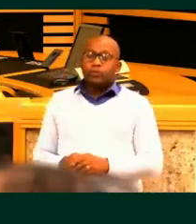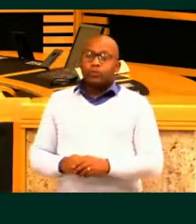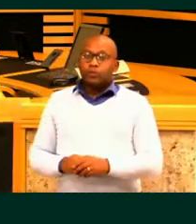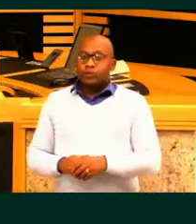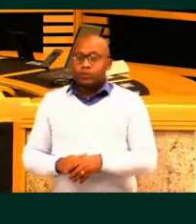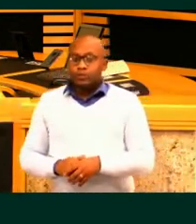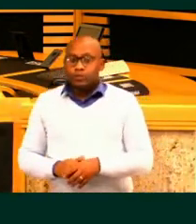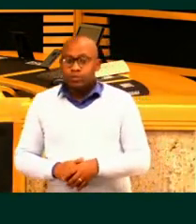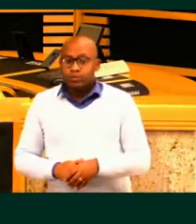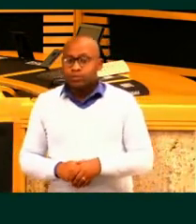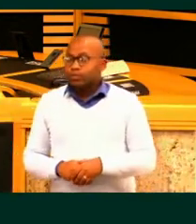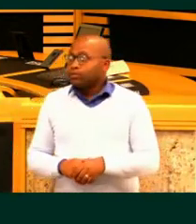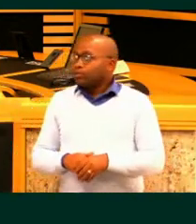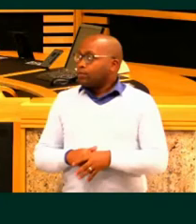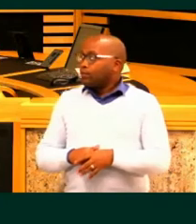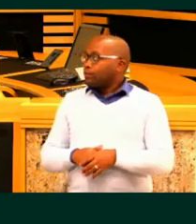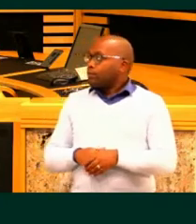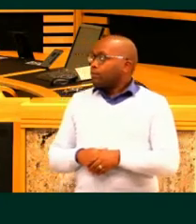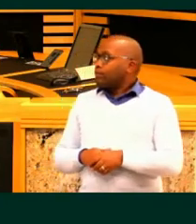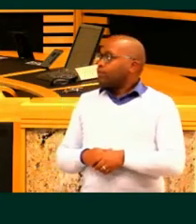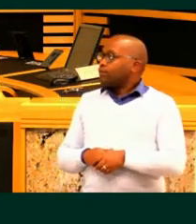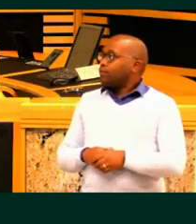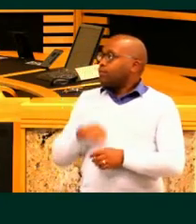new one from the box